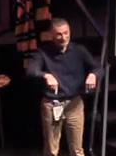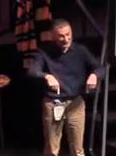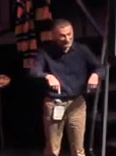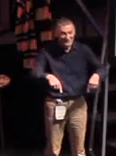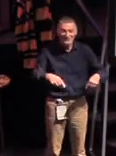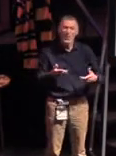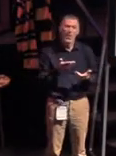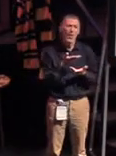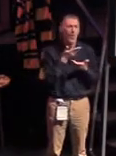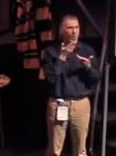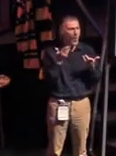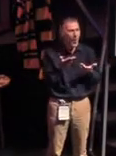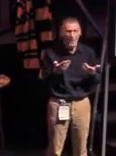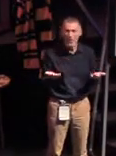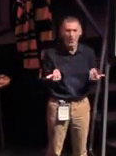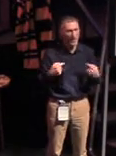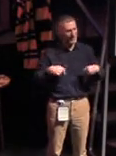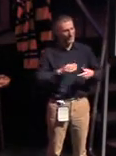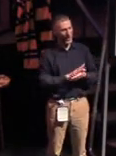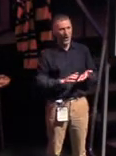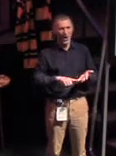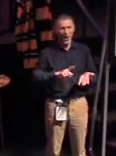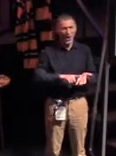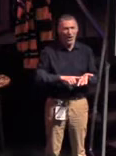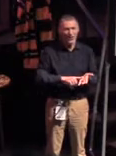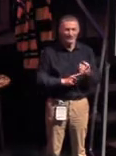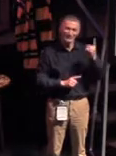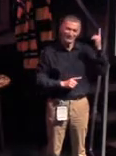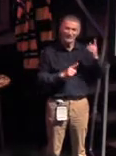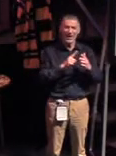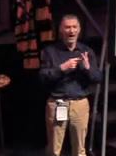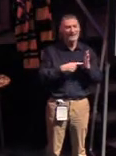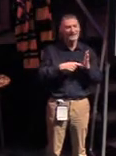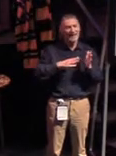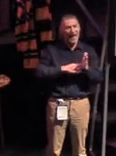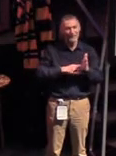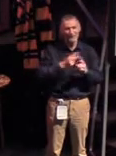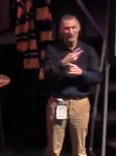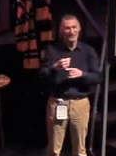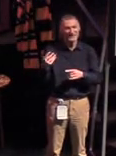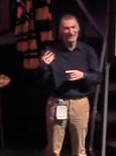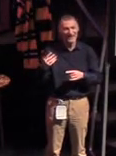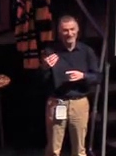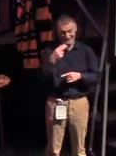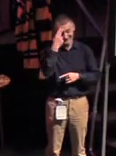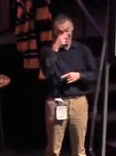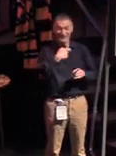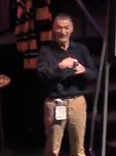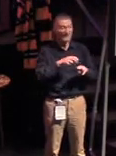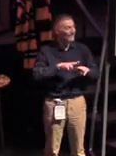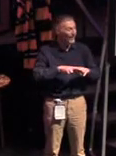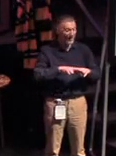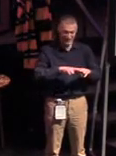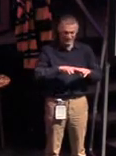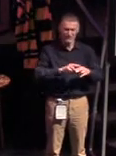unseasonably warm welcome, I'm pleased to say, to Hull and to IETM Hull 2019 to everybody. My name's Katie Fuller, and I'm